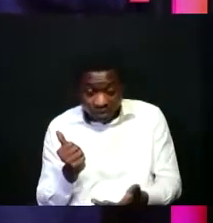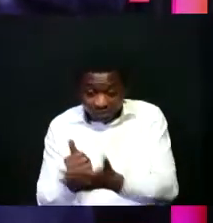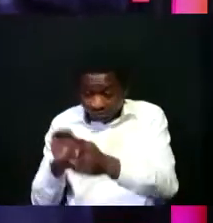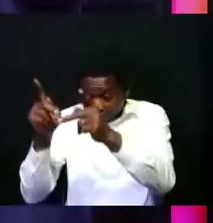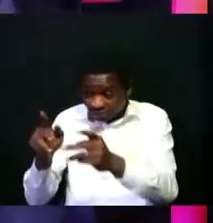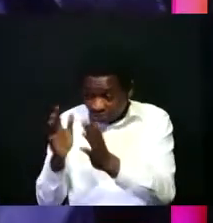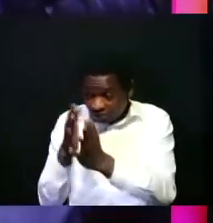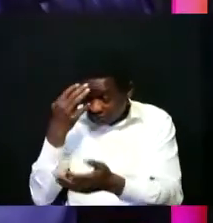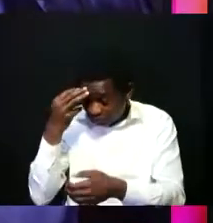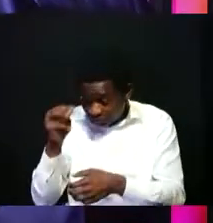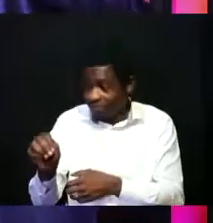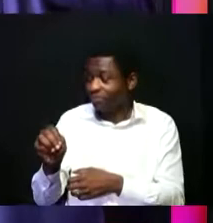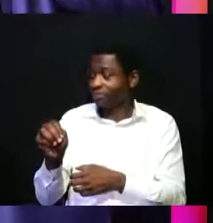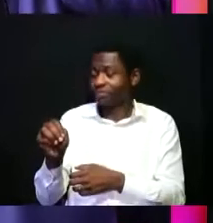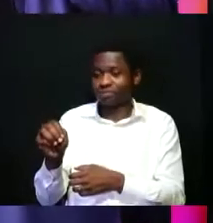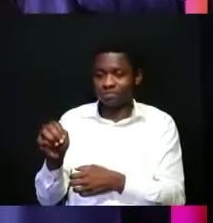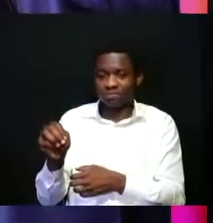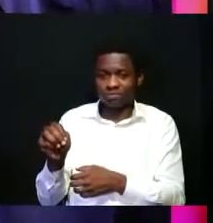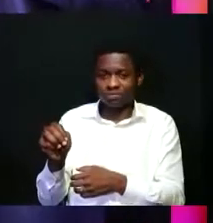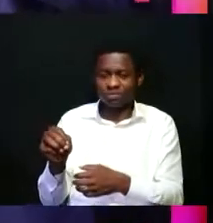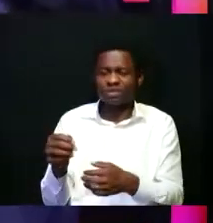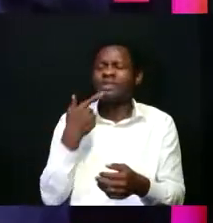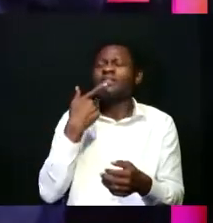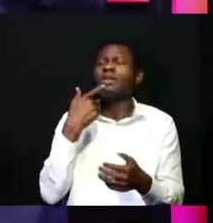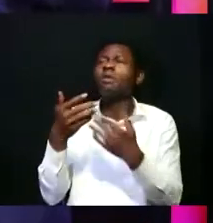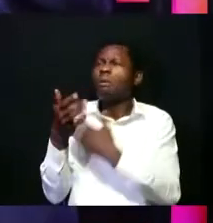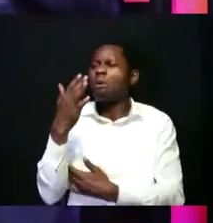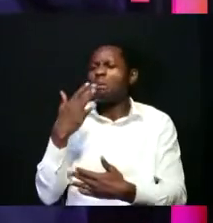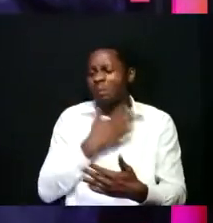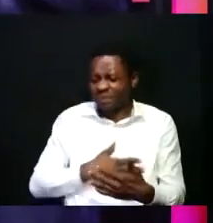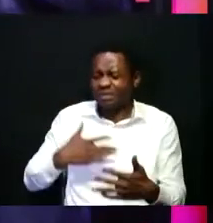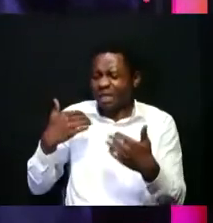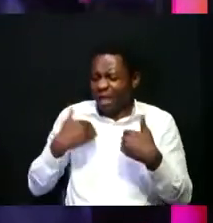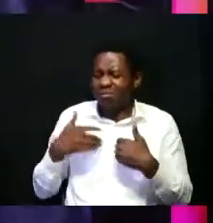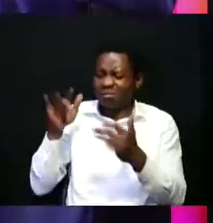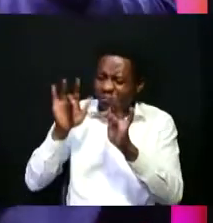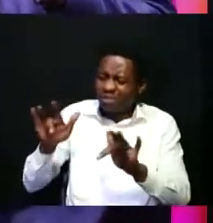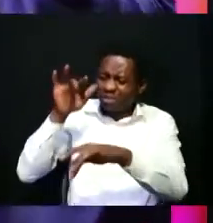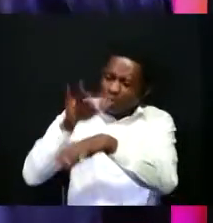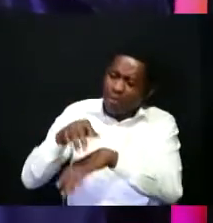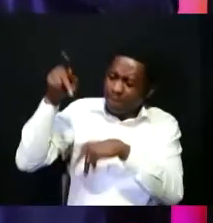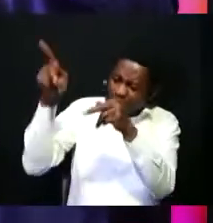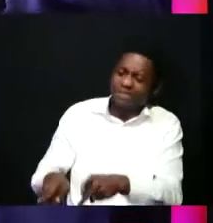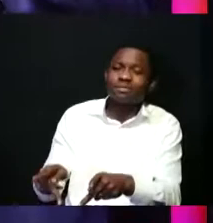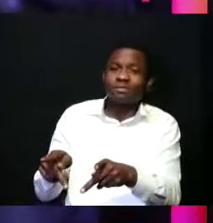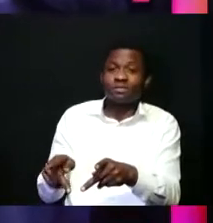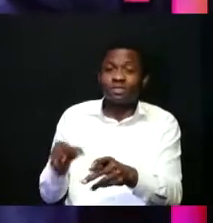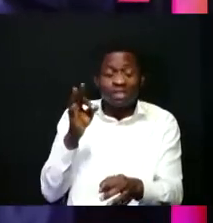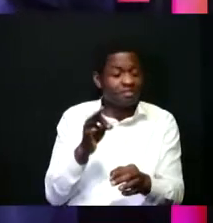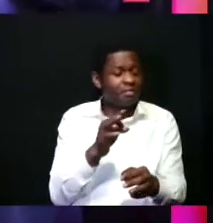behalf to God, saying, God, spare this fellow's life. One out